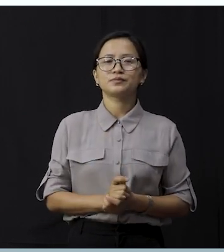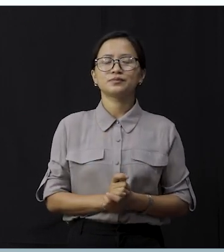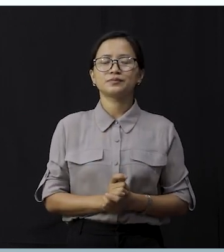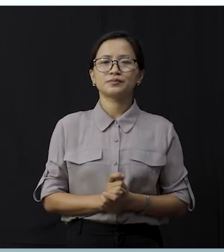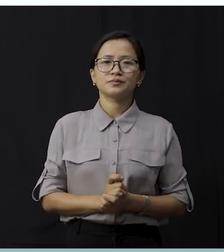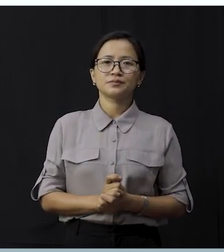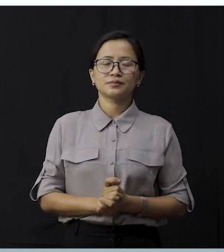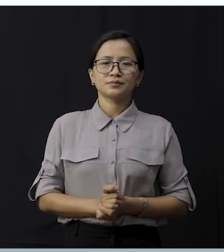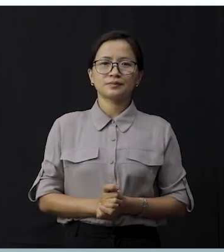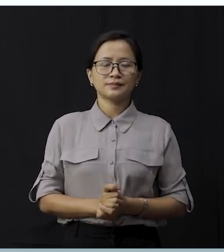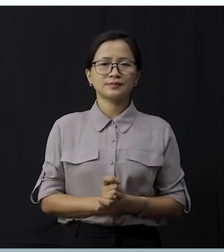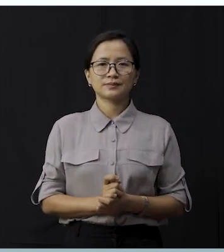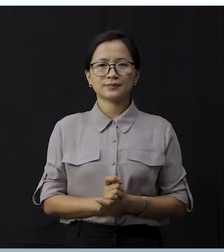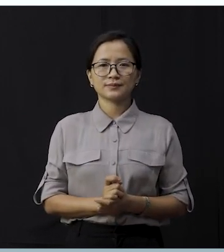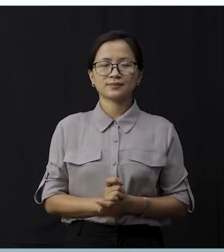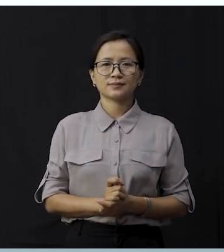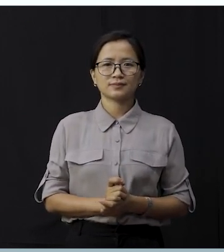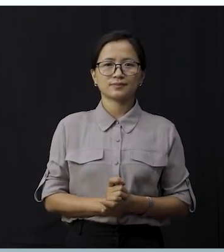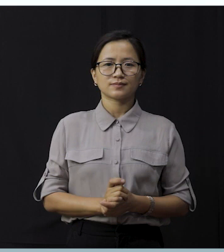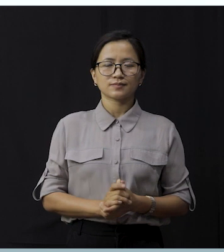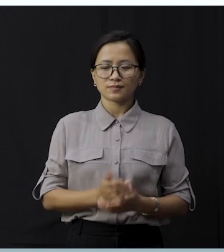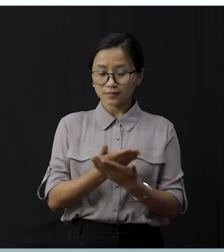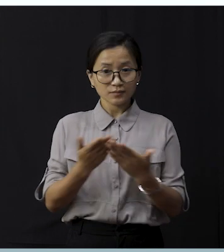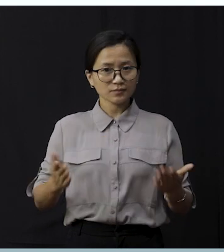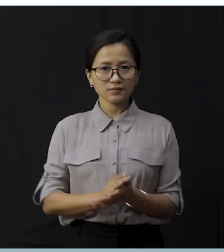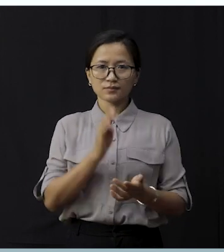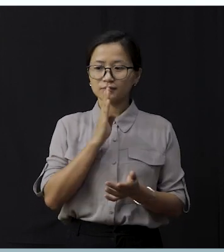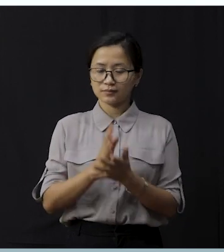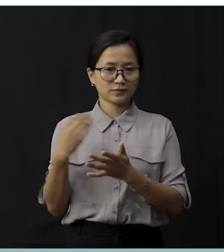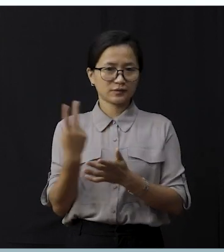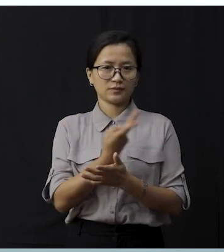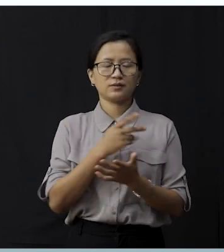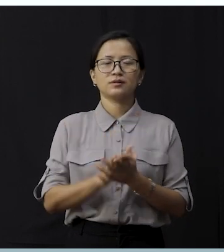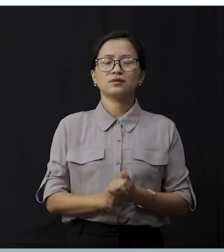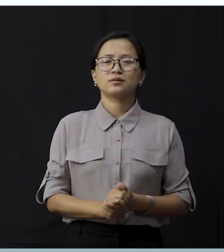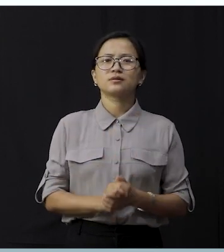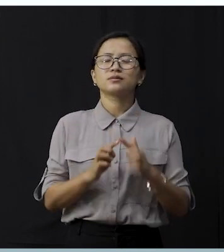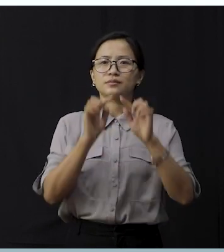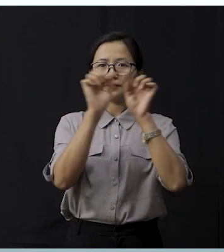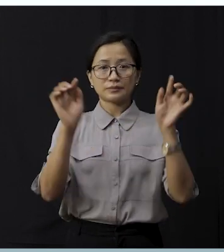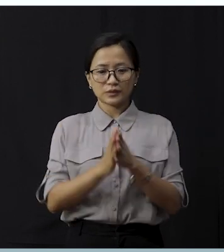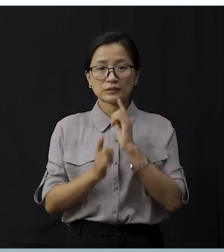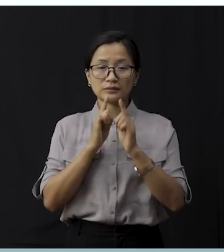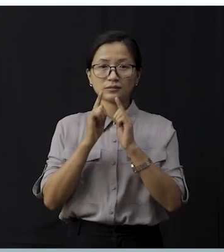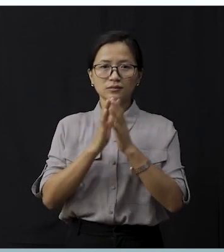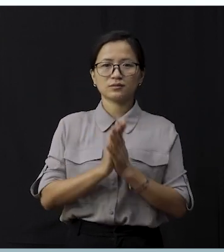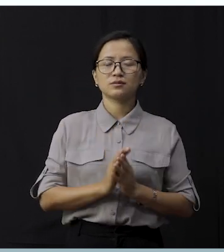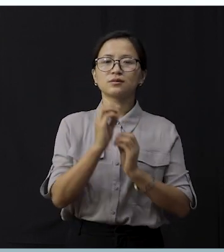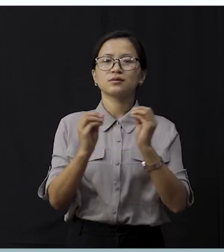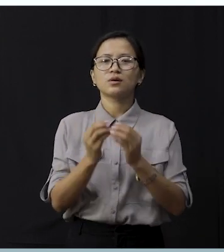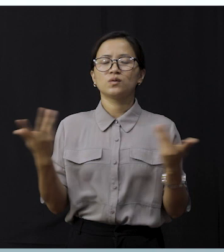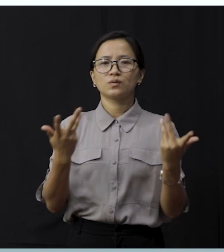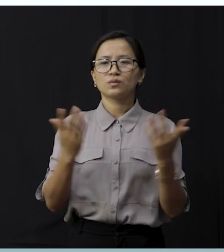belongs to us and the things that belongs to us. And in this topic, we will be discussing about